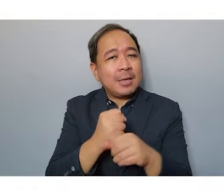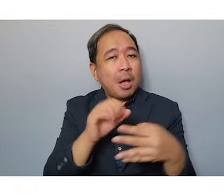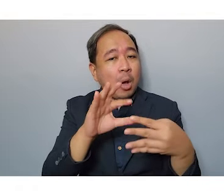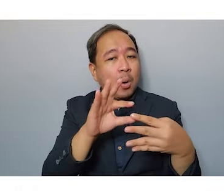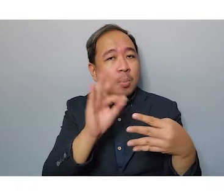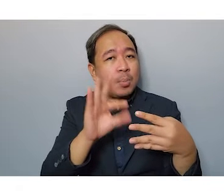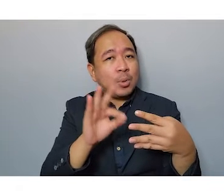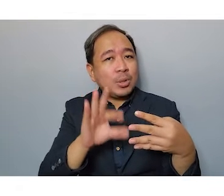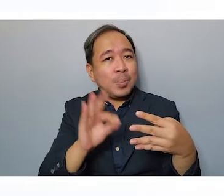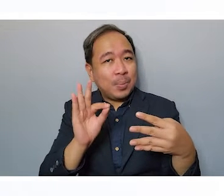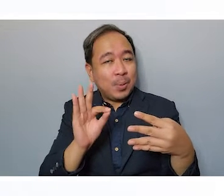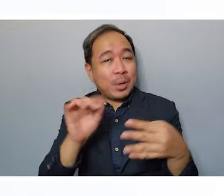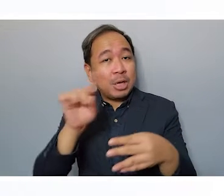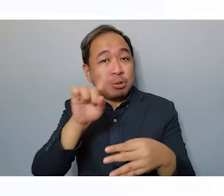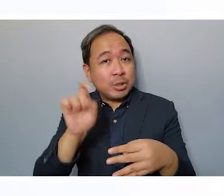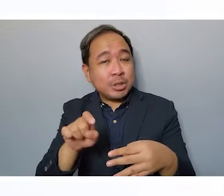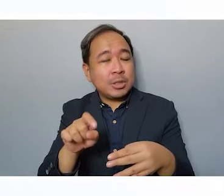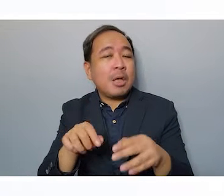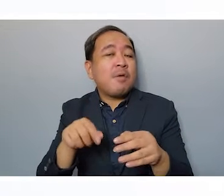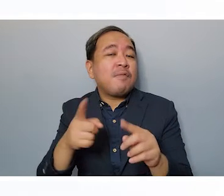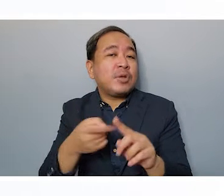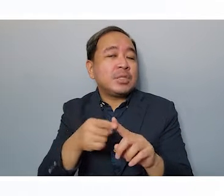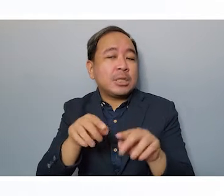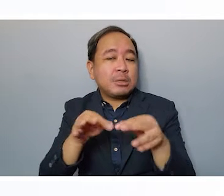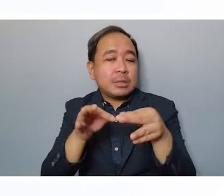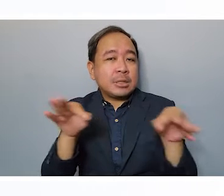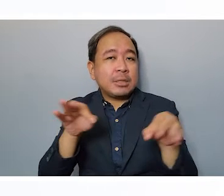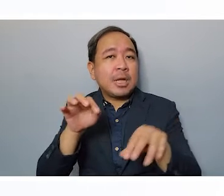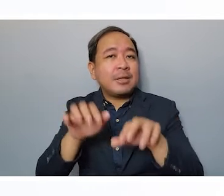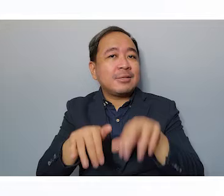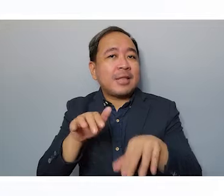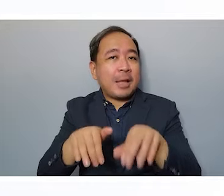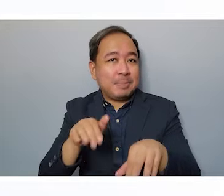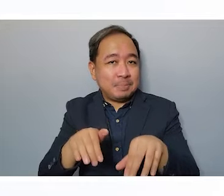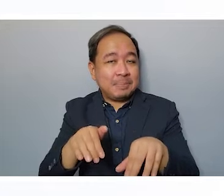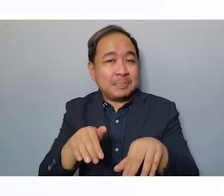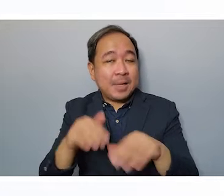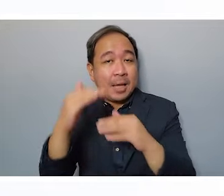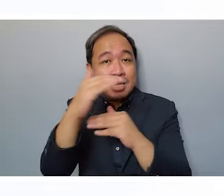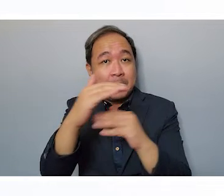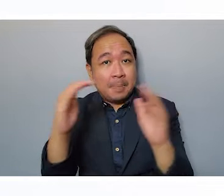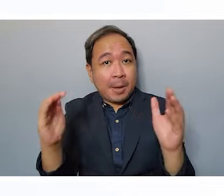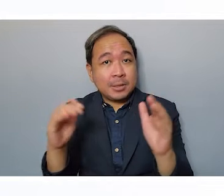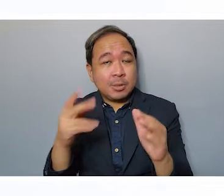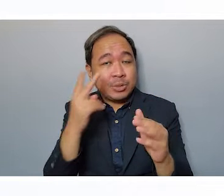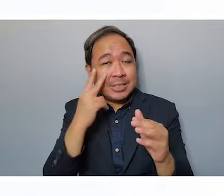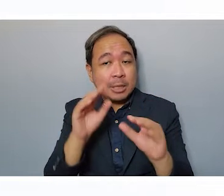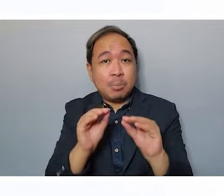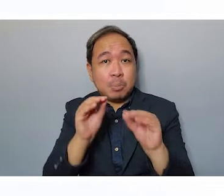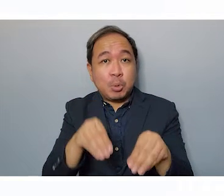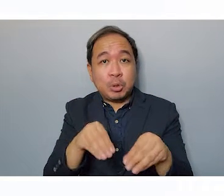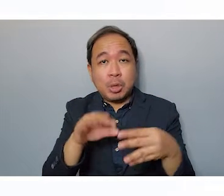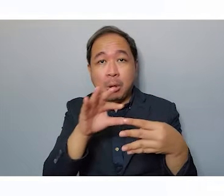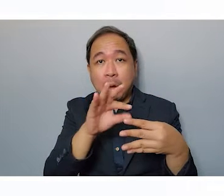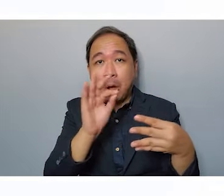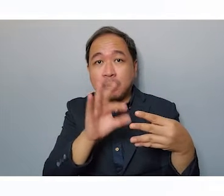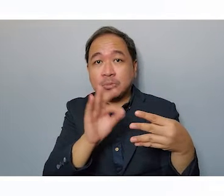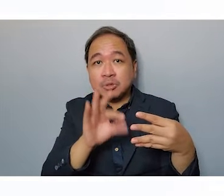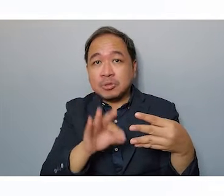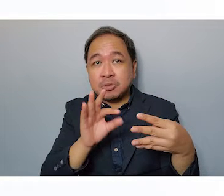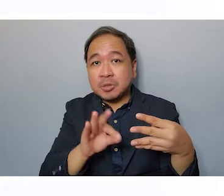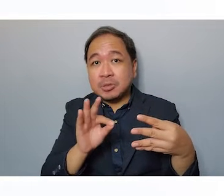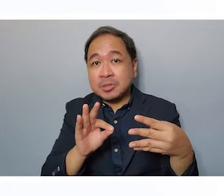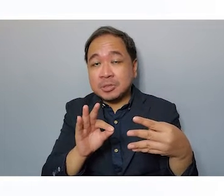To create a multiple choice question, type in your question in the question text box. Enter the choices in the